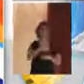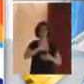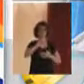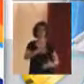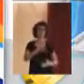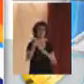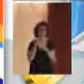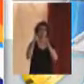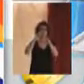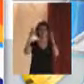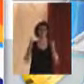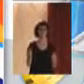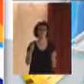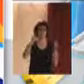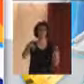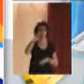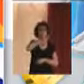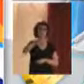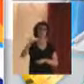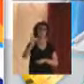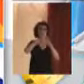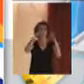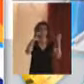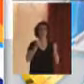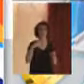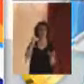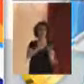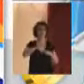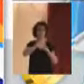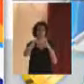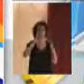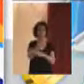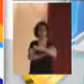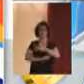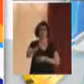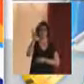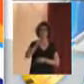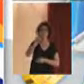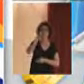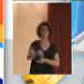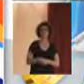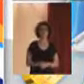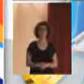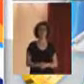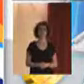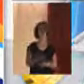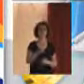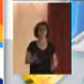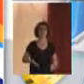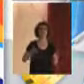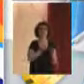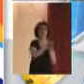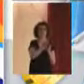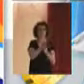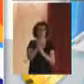linked to or interested in this, such as professionals, carers, entities, family members, etc.